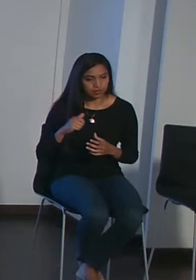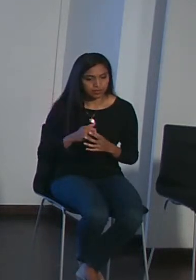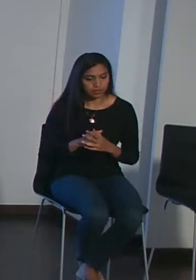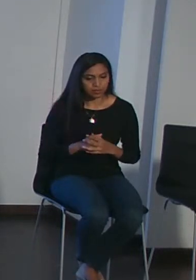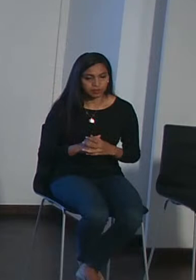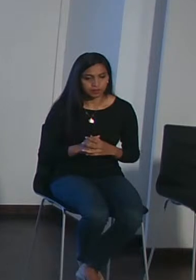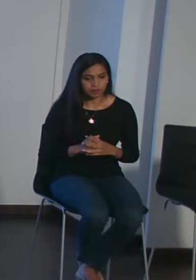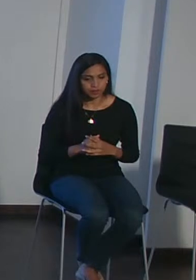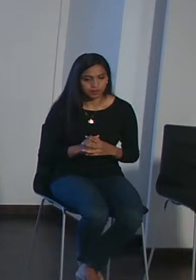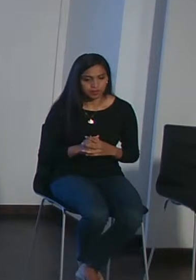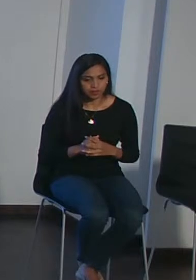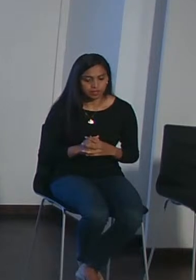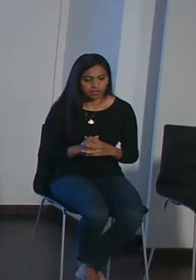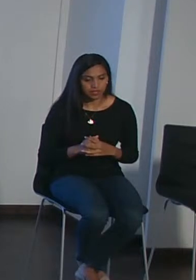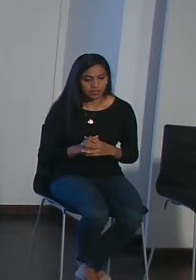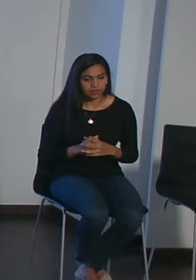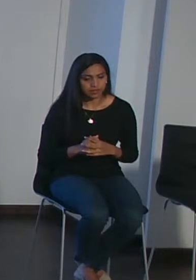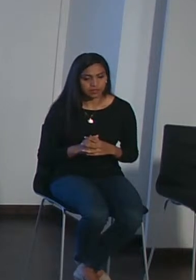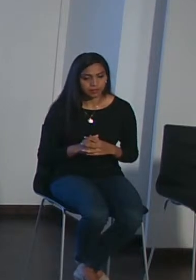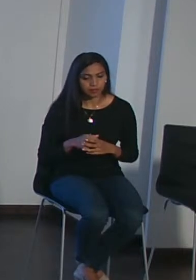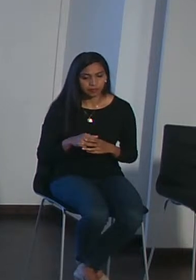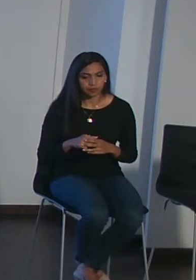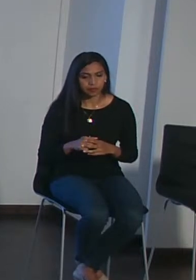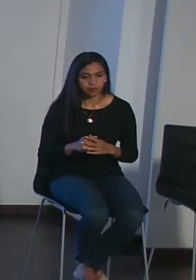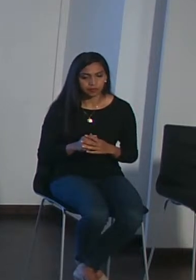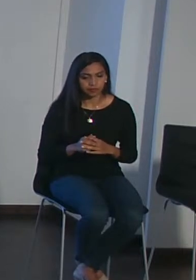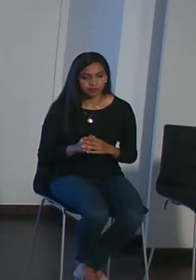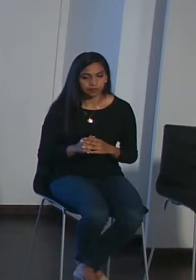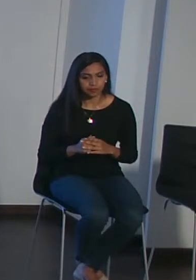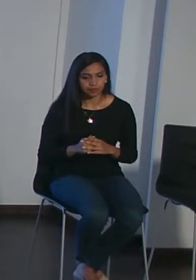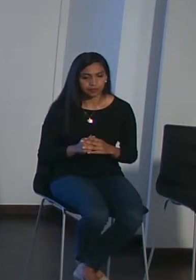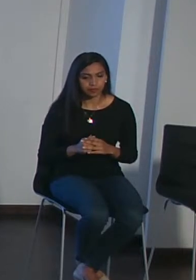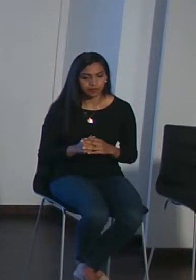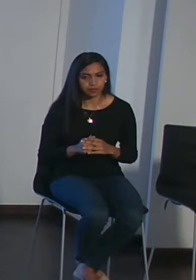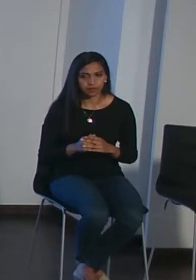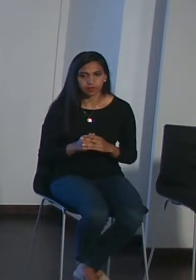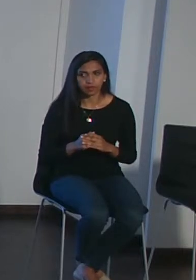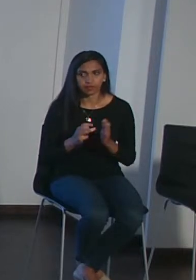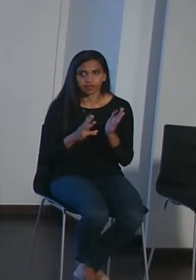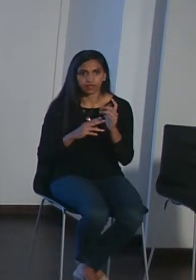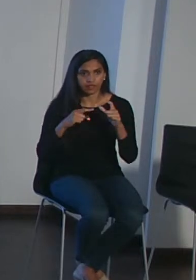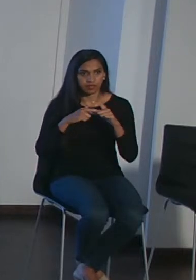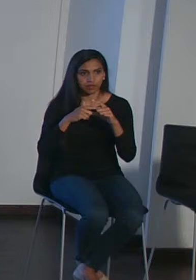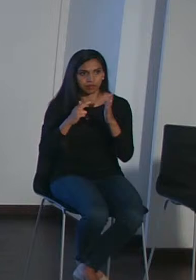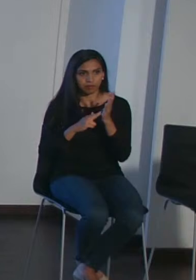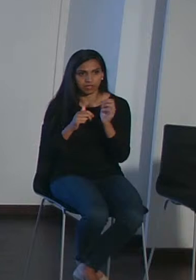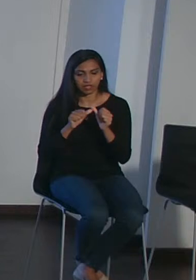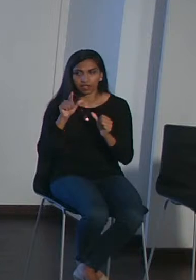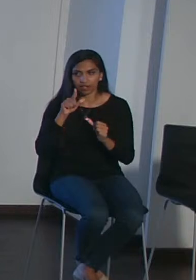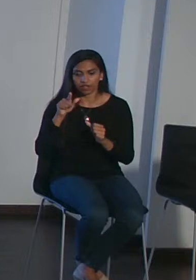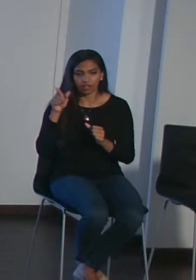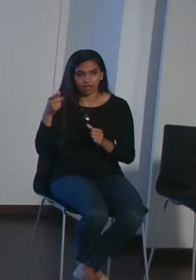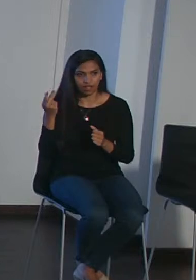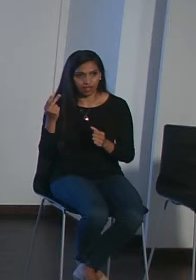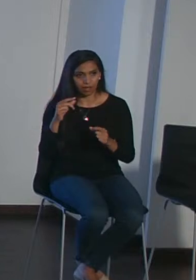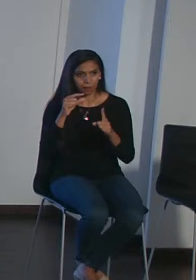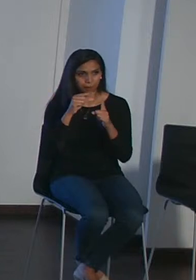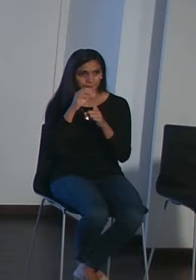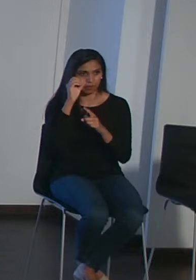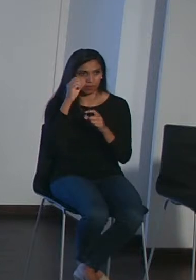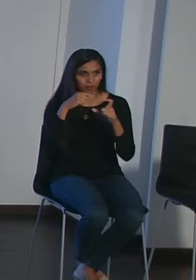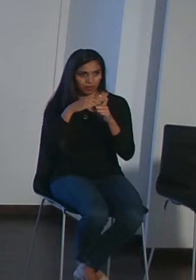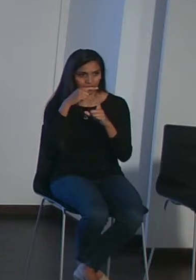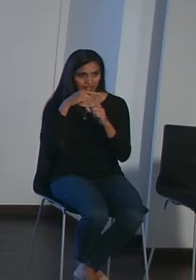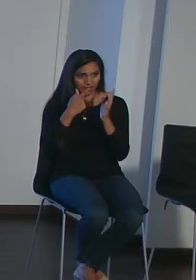Biennial, and this is Meena Kandasami's poetry reading. She's reading about at